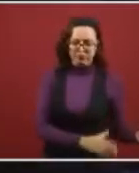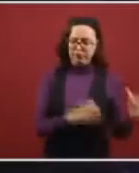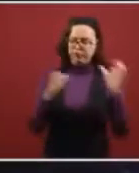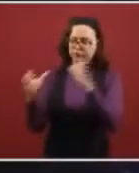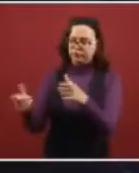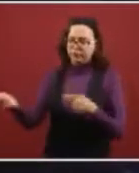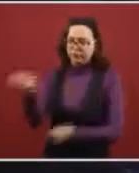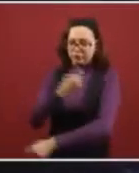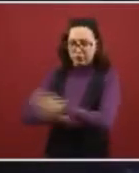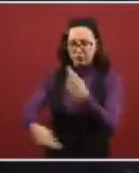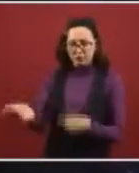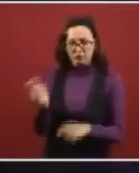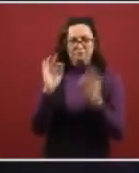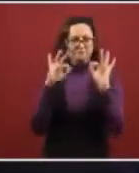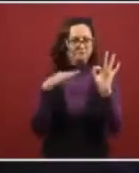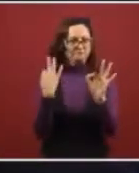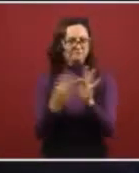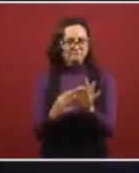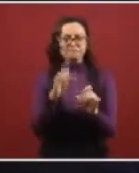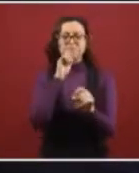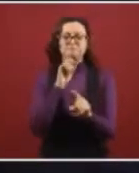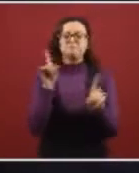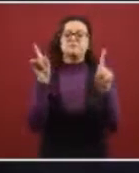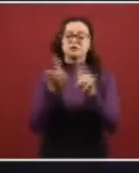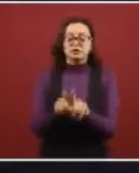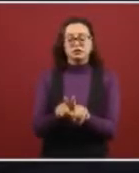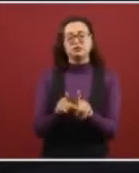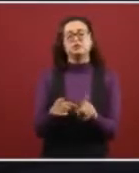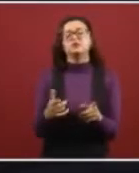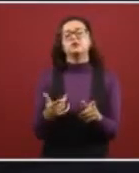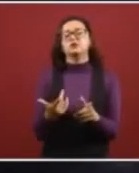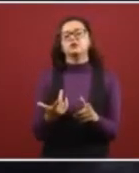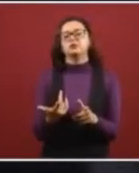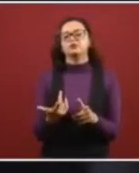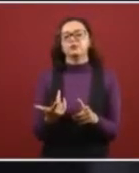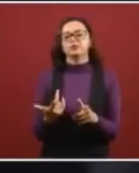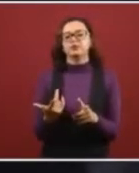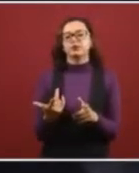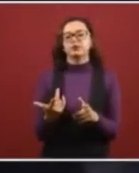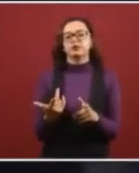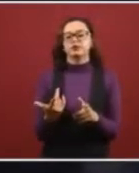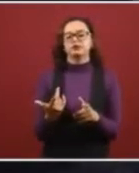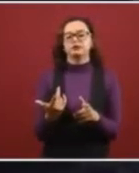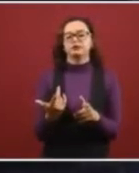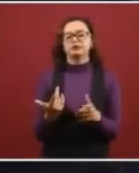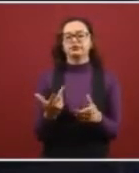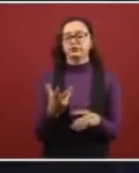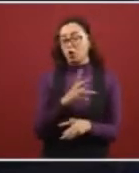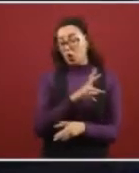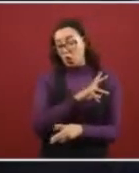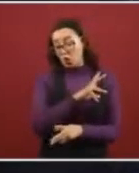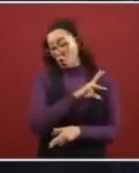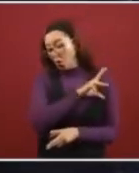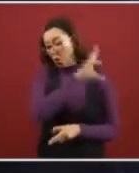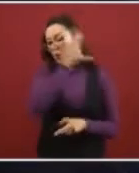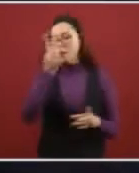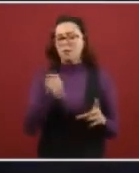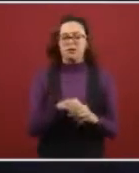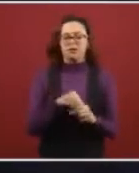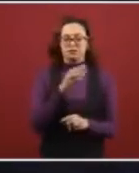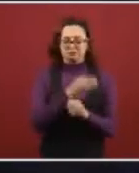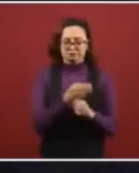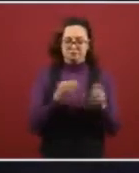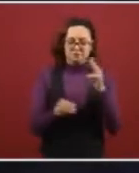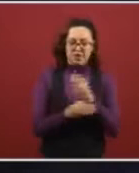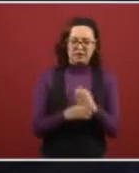100,743,948 producers. Y también vale destacar que se encuentra todo el fertilizante ya ubicado